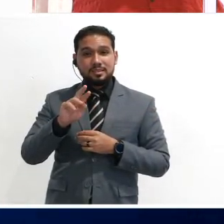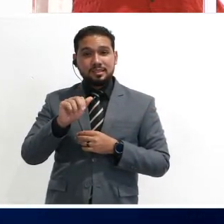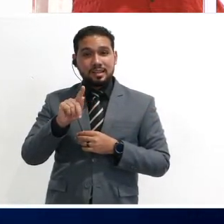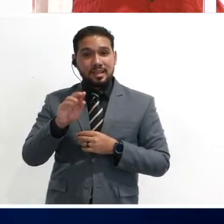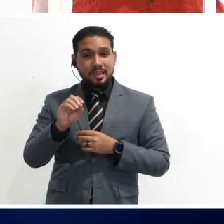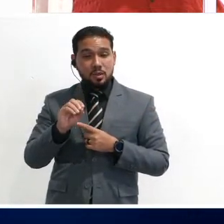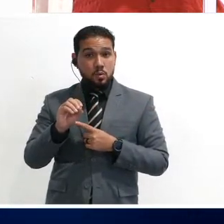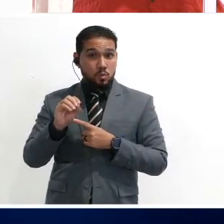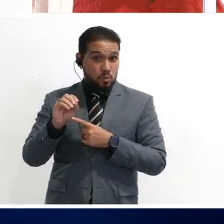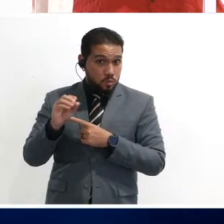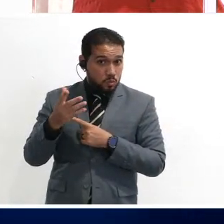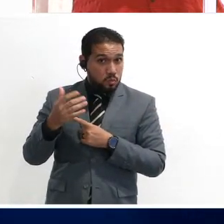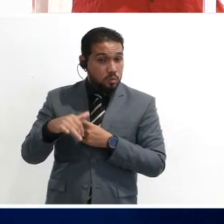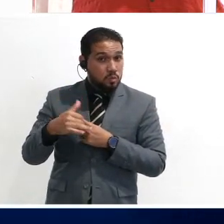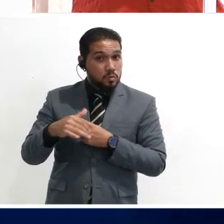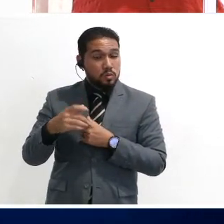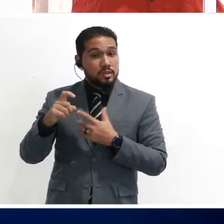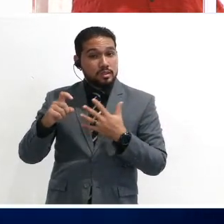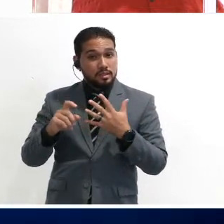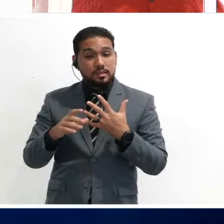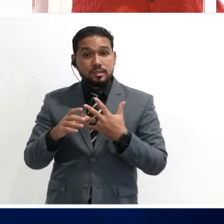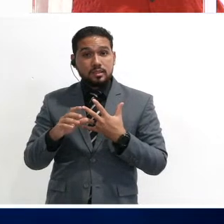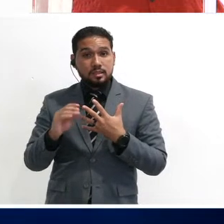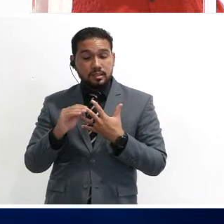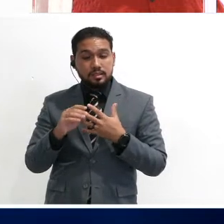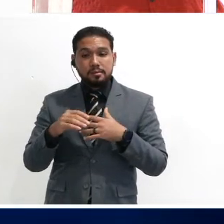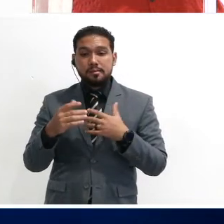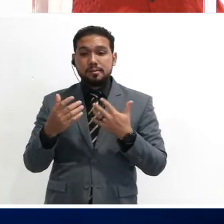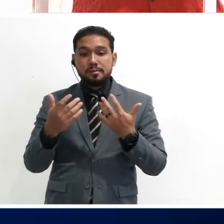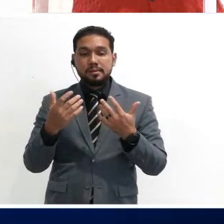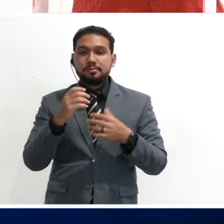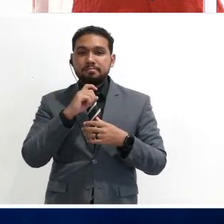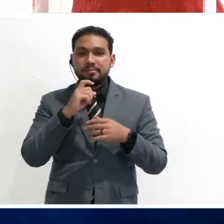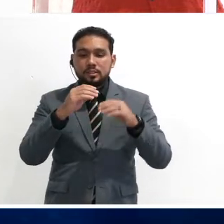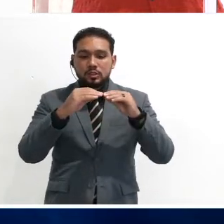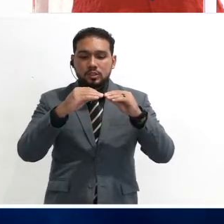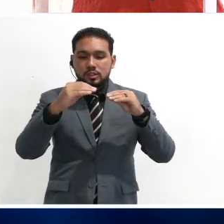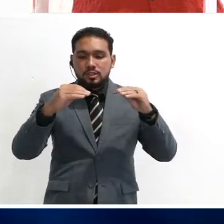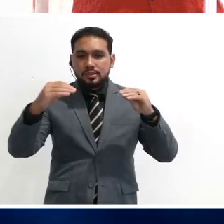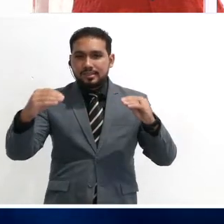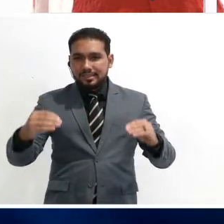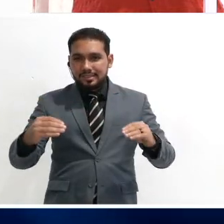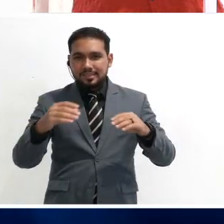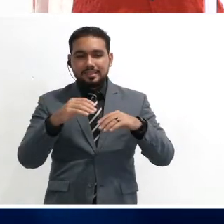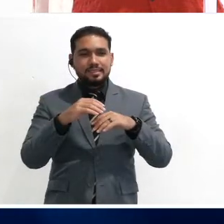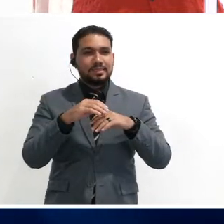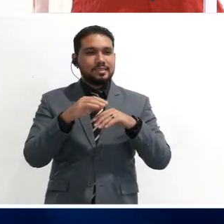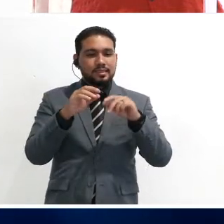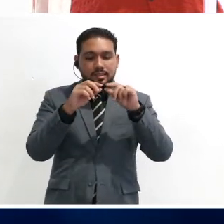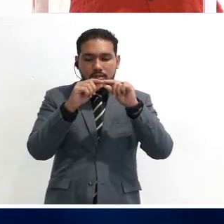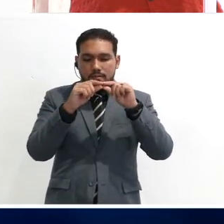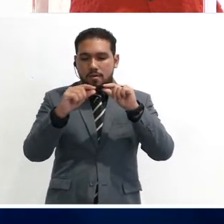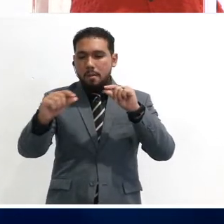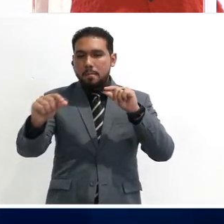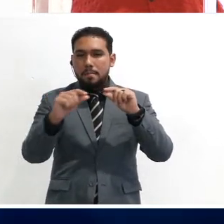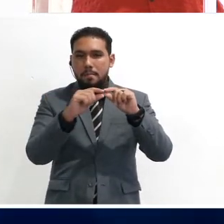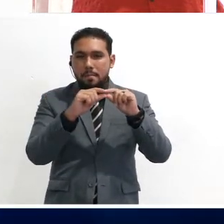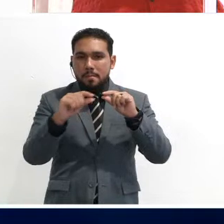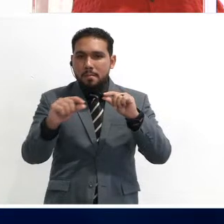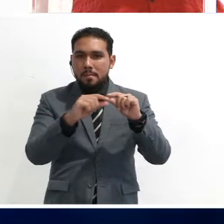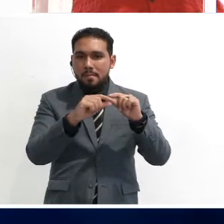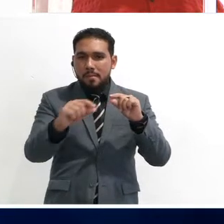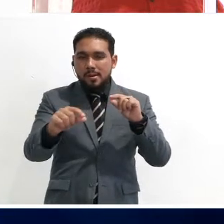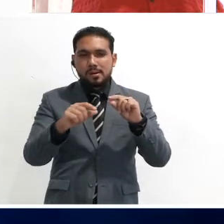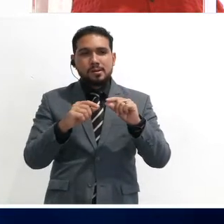then laminate, ceramic, and then silicon with thin film. And the laminate costs, you know, go